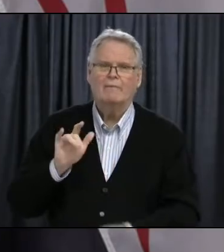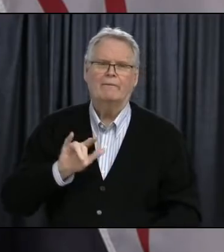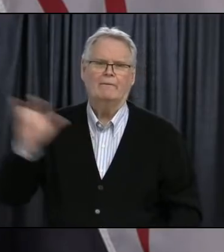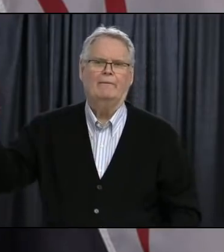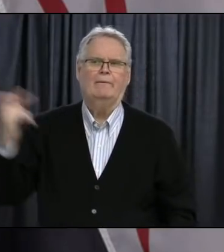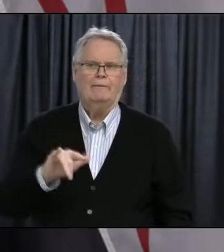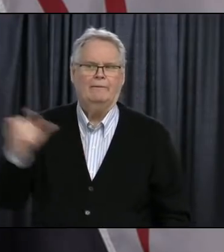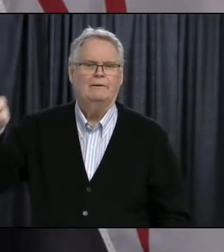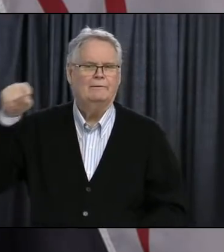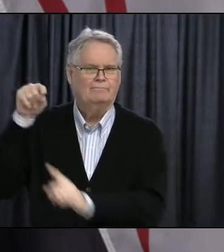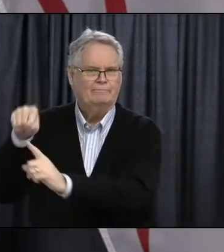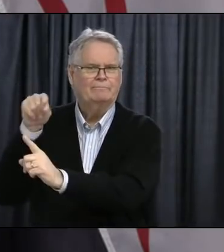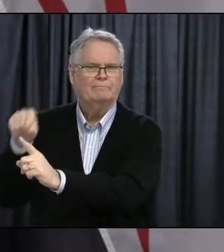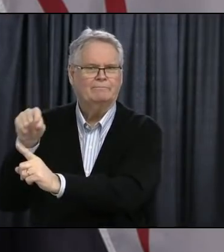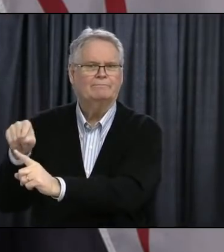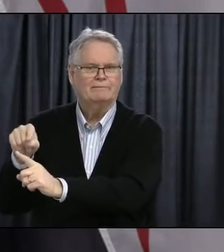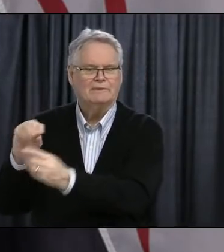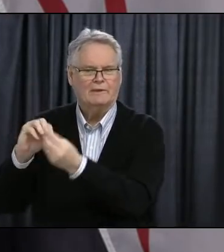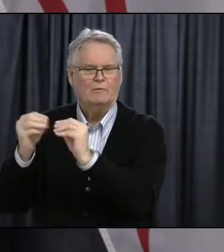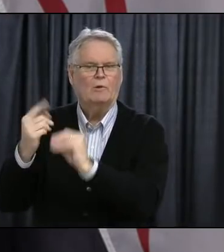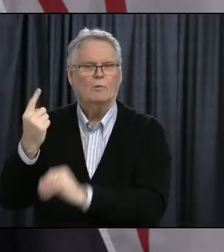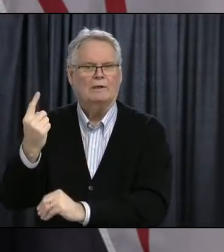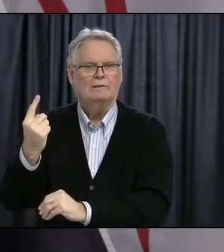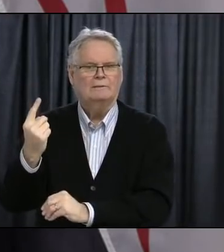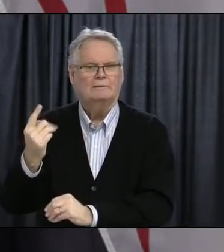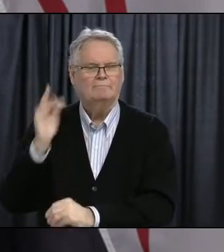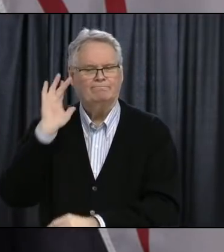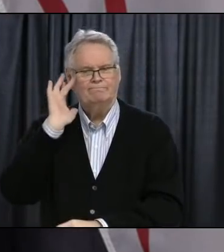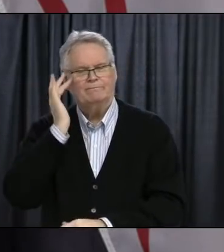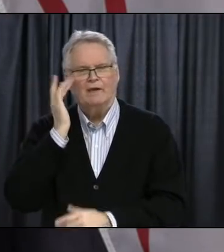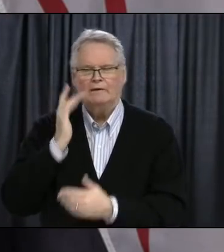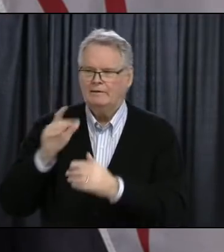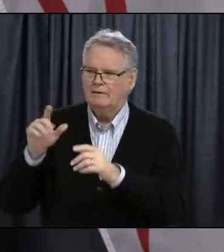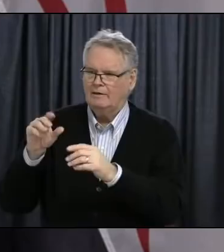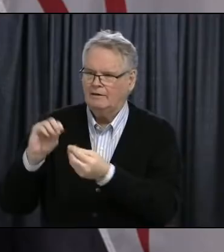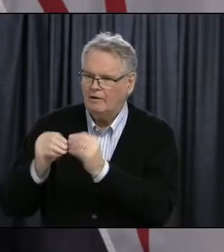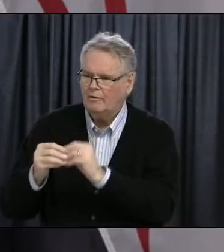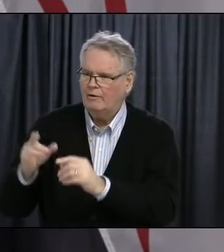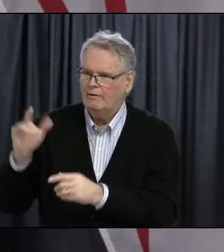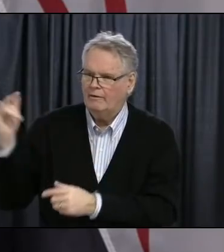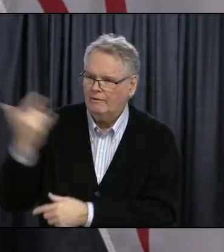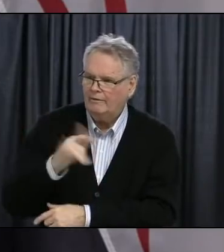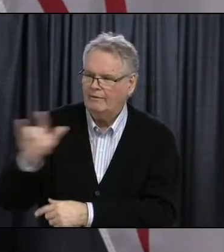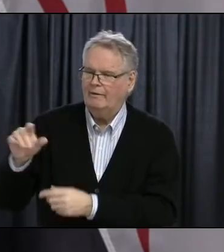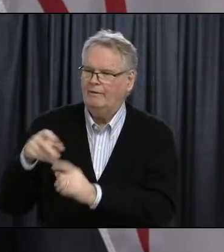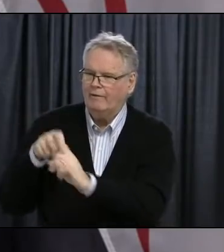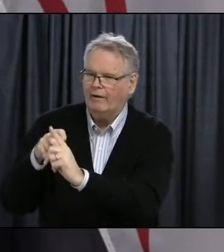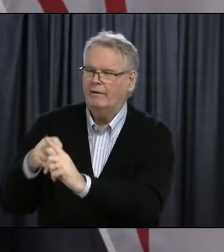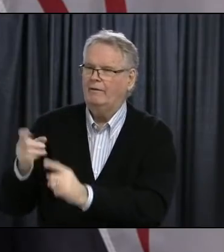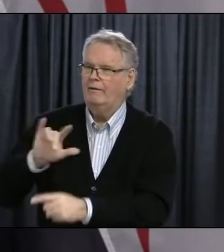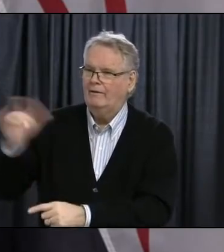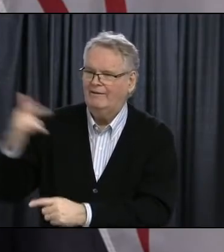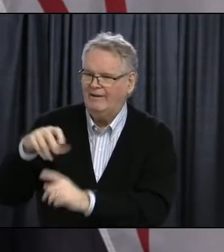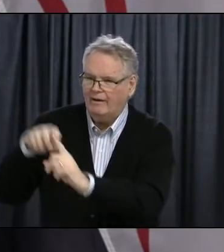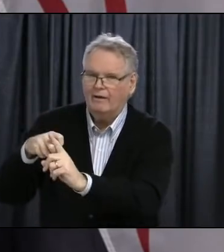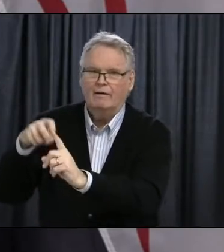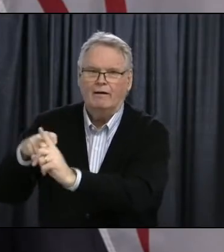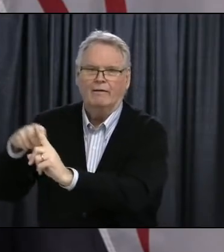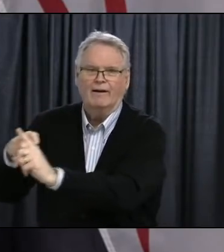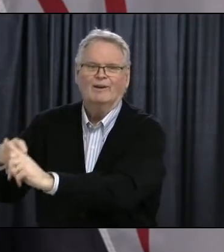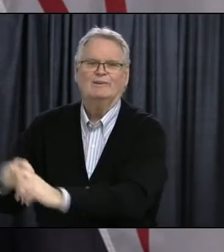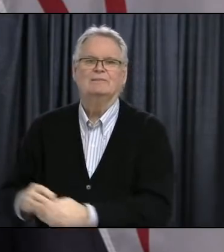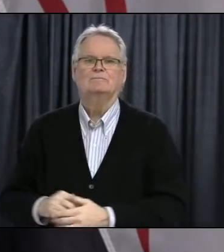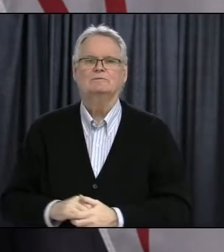That was our greatest risk of importation and our greatest risk of outbreak. So from a protection of the population point of